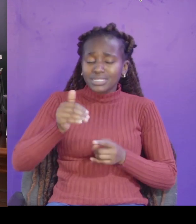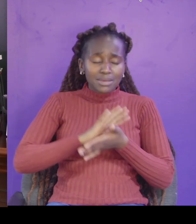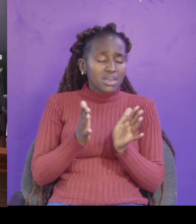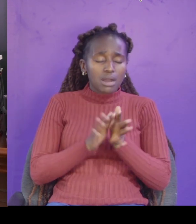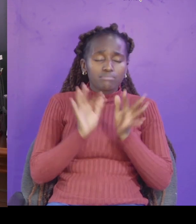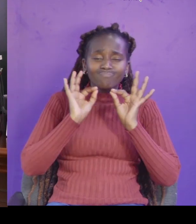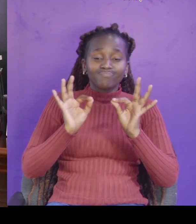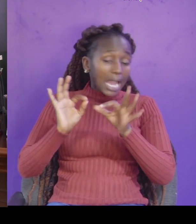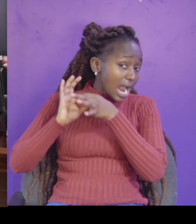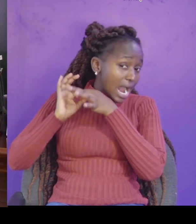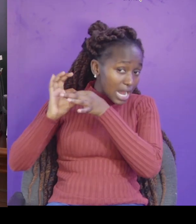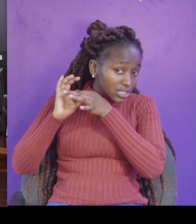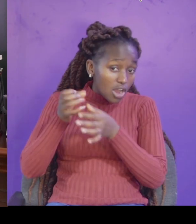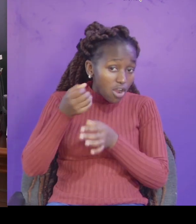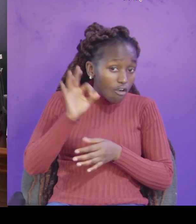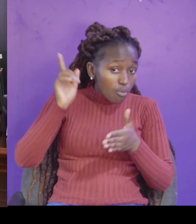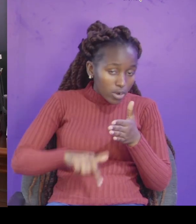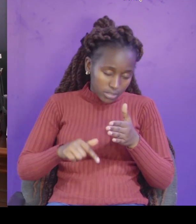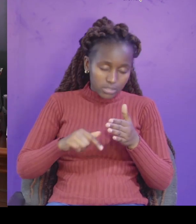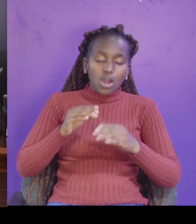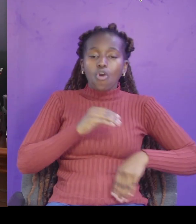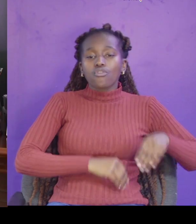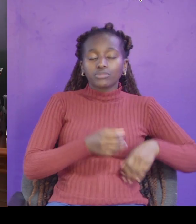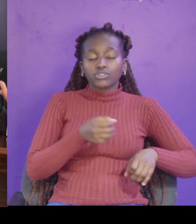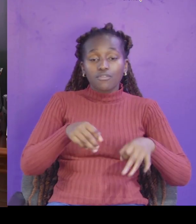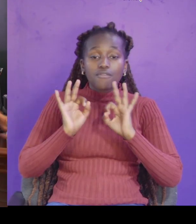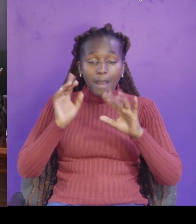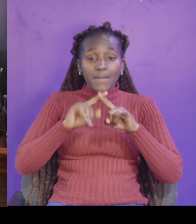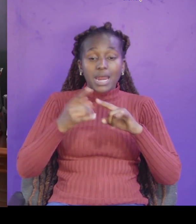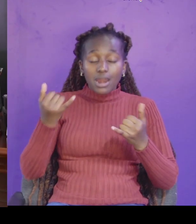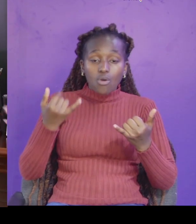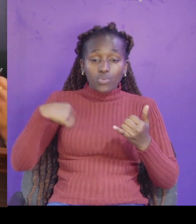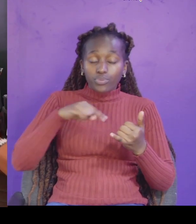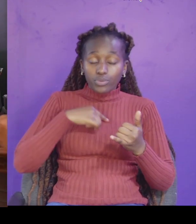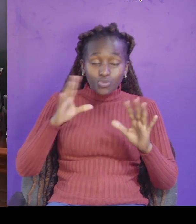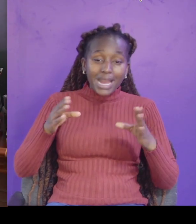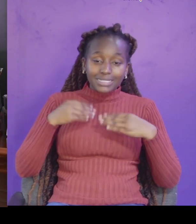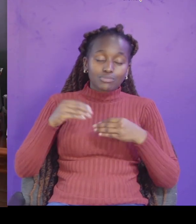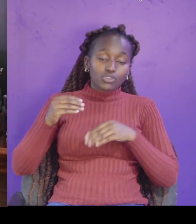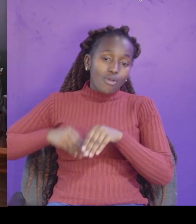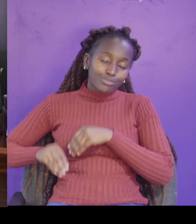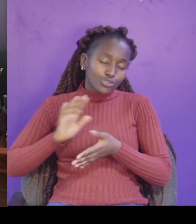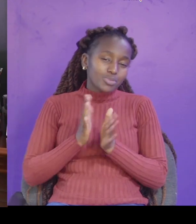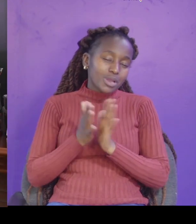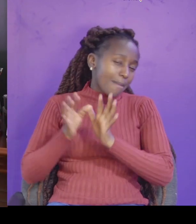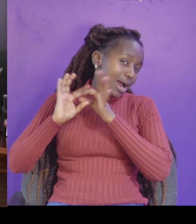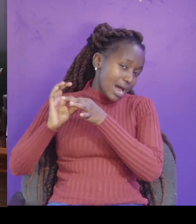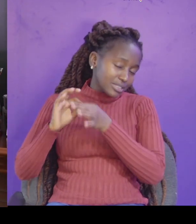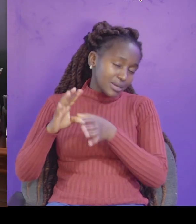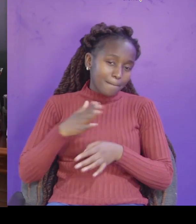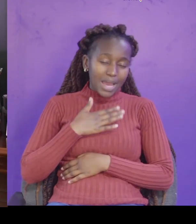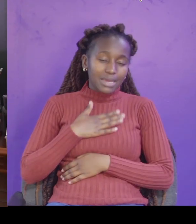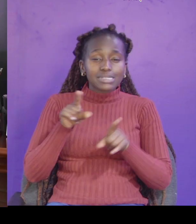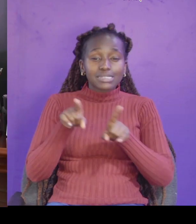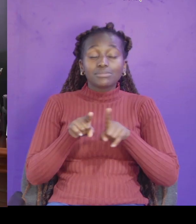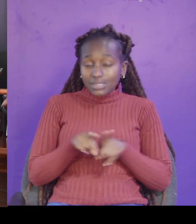a culture of corruption free. But we have created corruption as part of us, and who is going to end it is the people. So